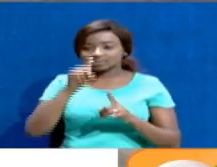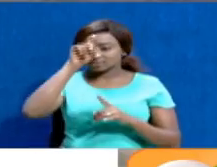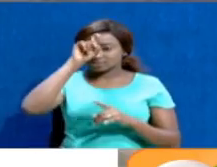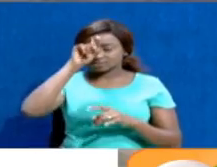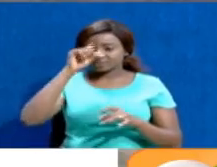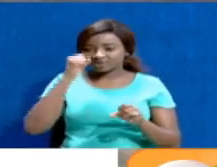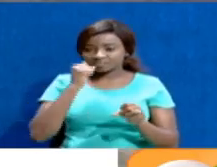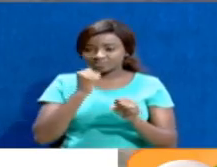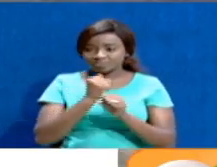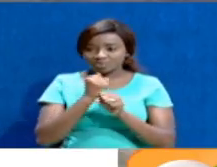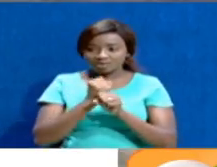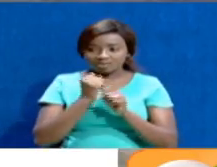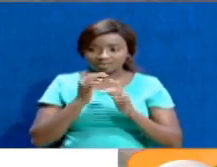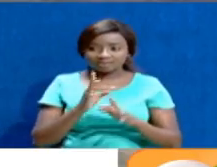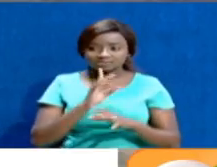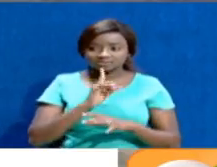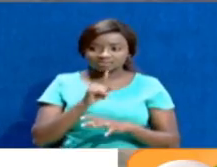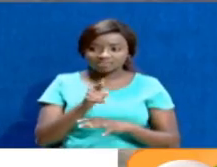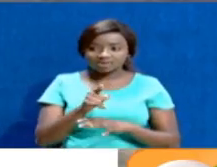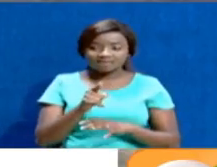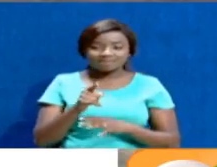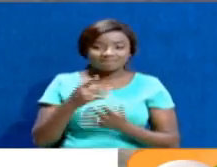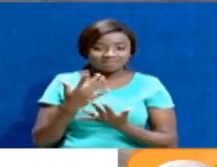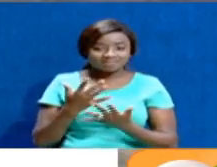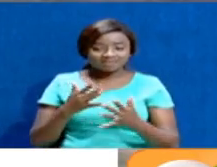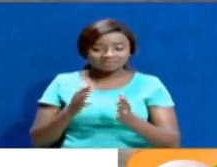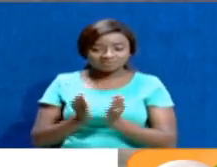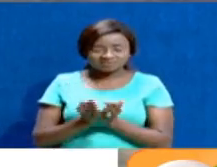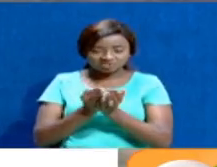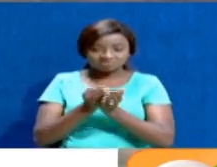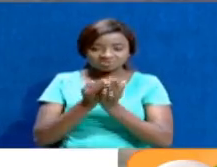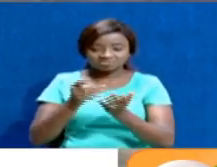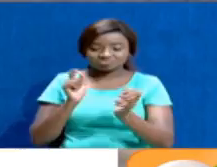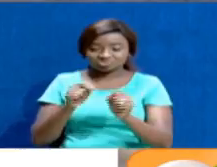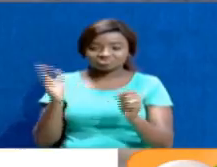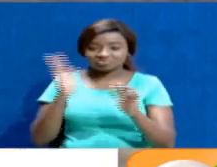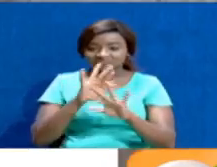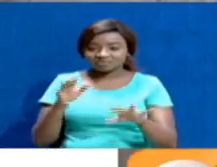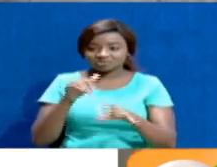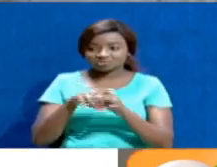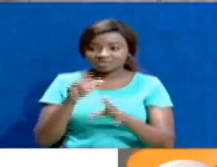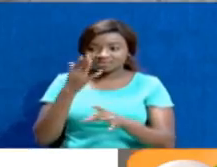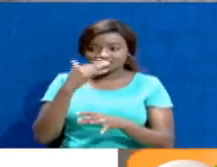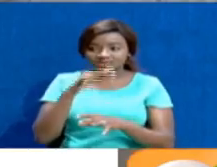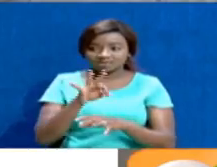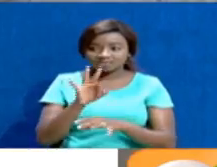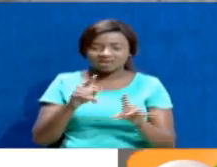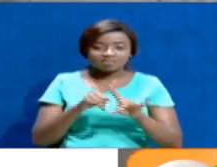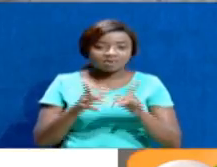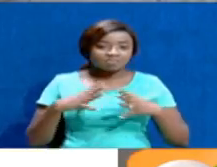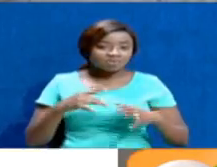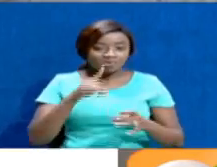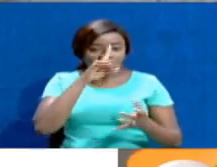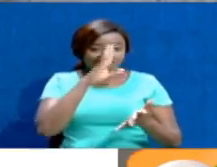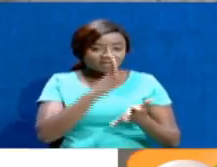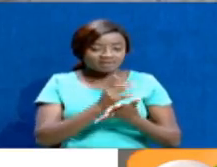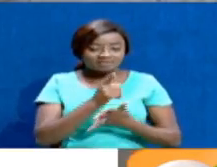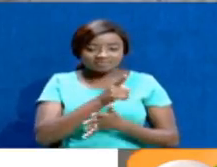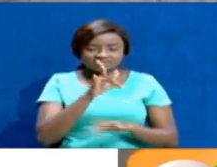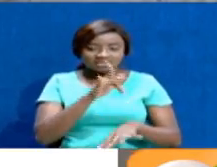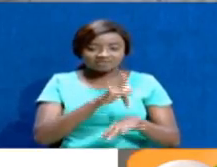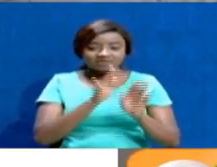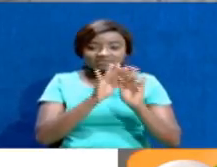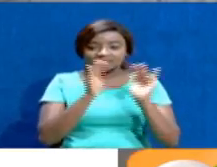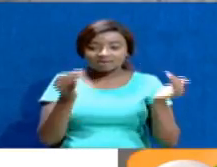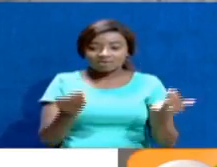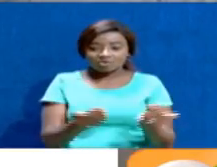say the backlog of ships waiting to transit through should be cleared in around 3 days. But experts believe the knock-on effect on global